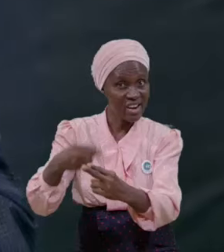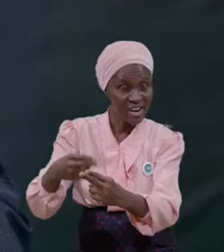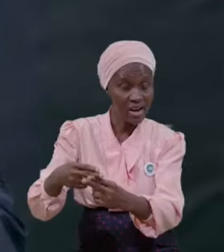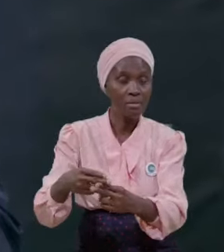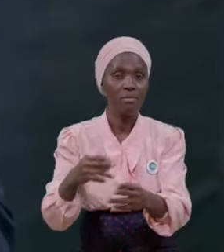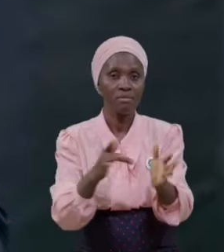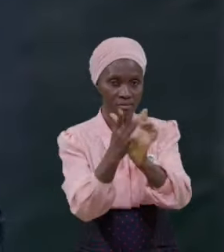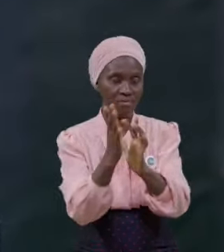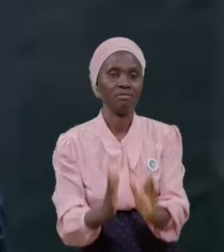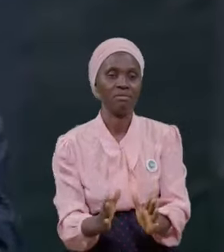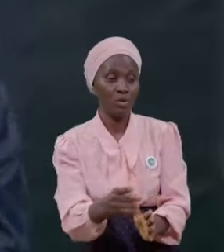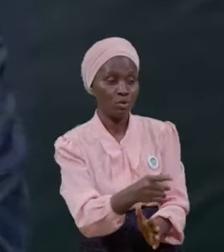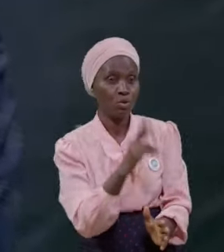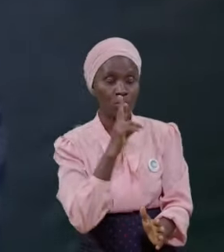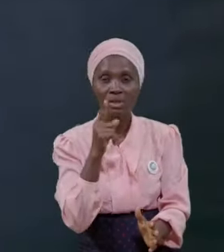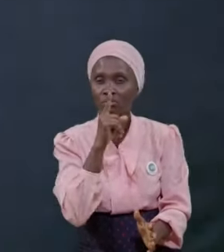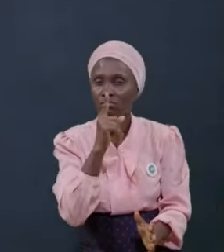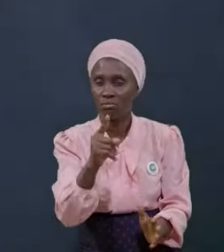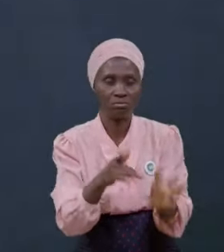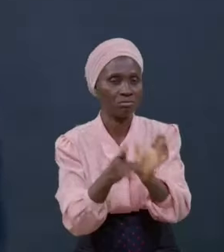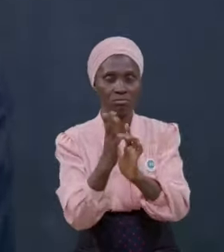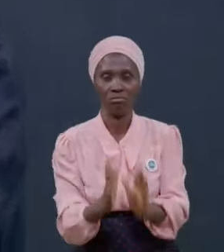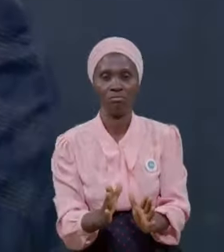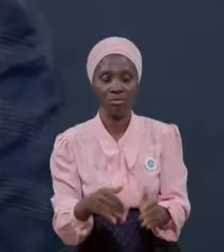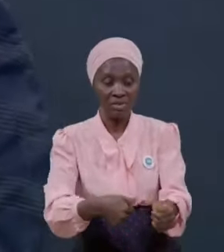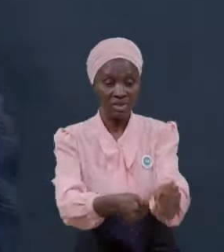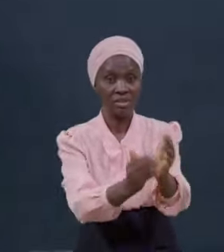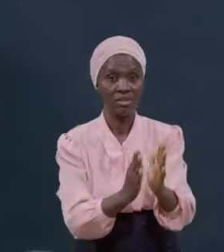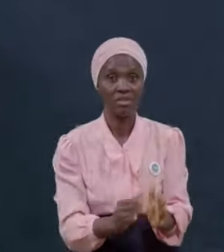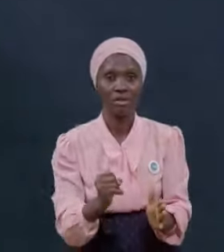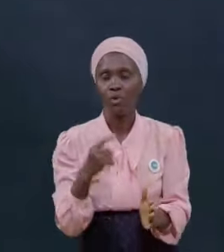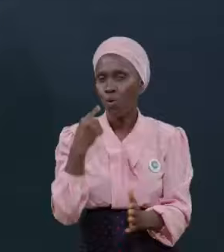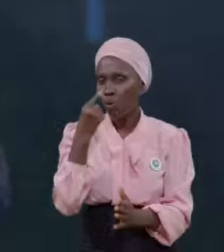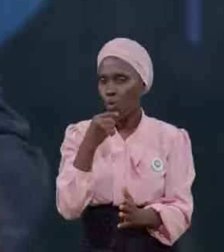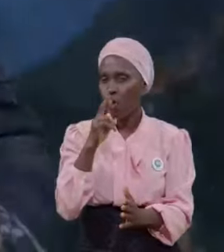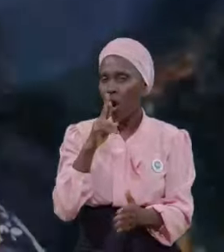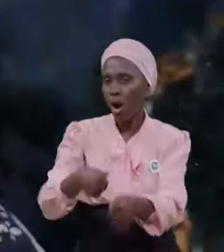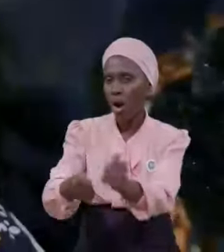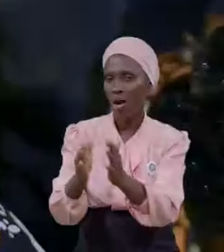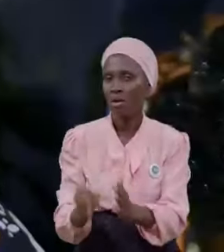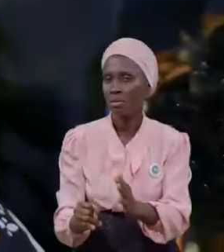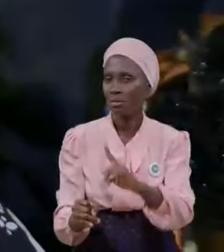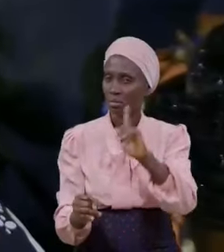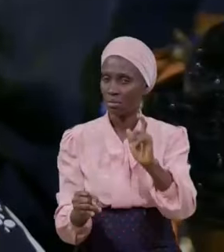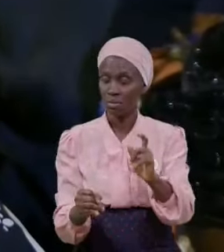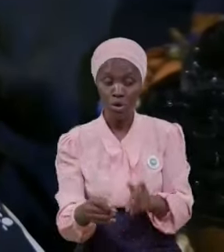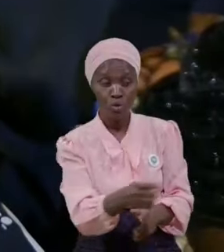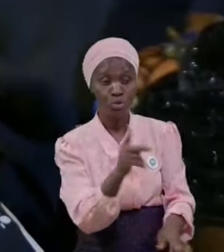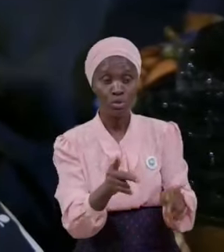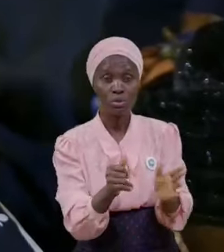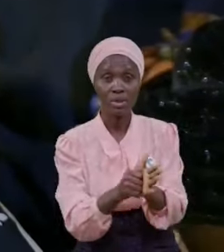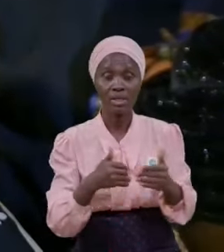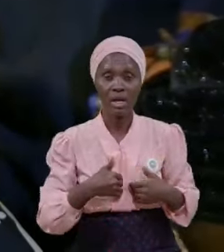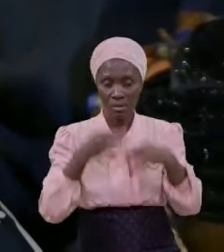Disciples, who are disciples? Those who have decided for Christ the Savior. Have decided